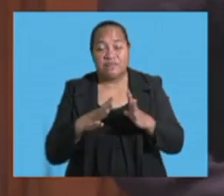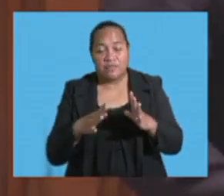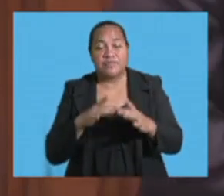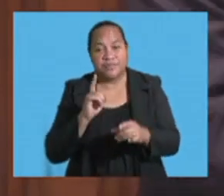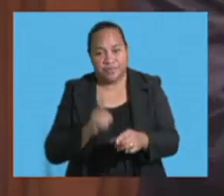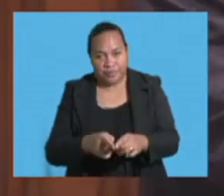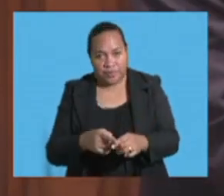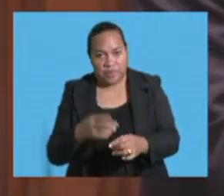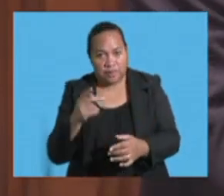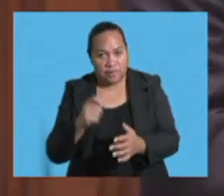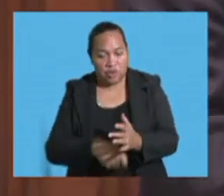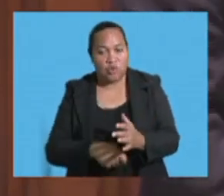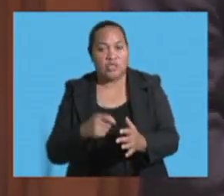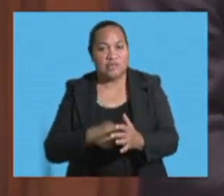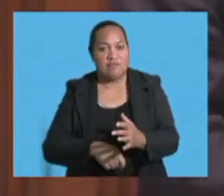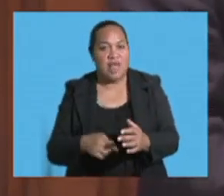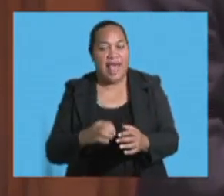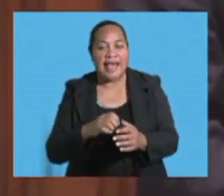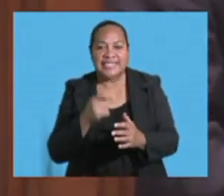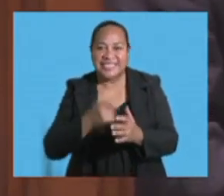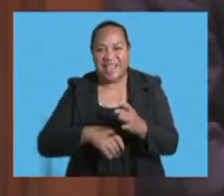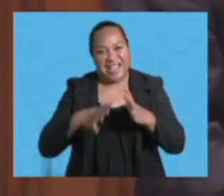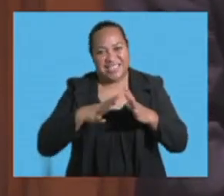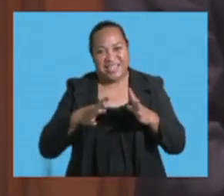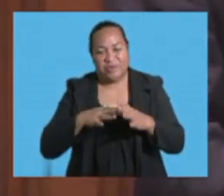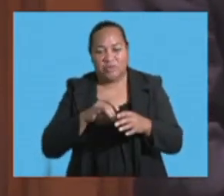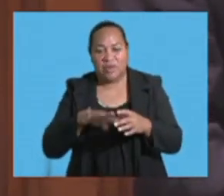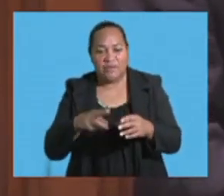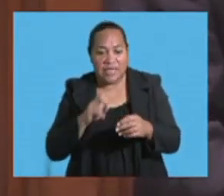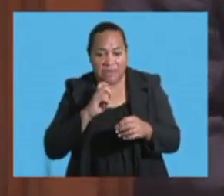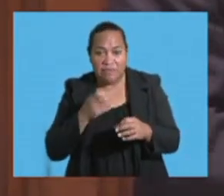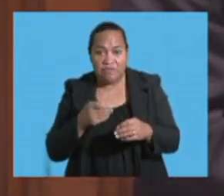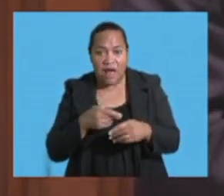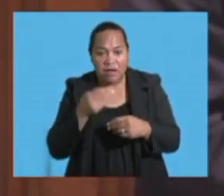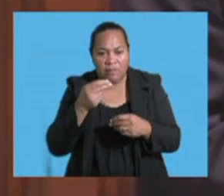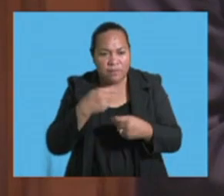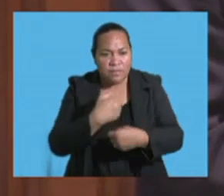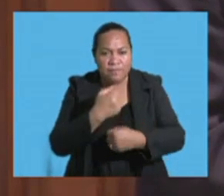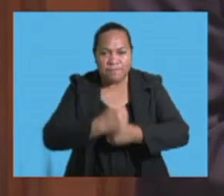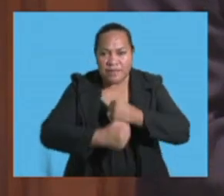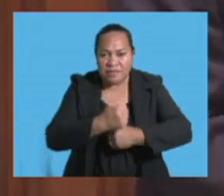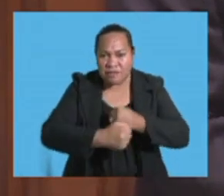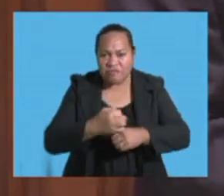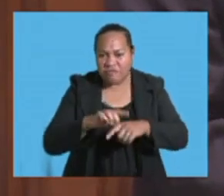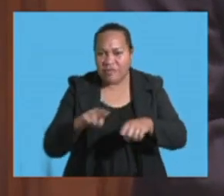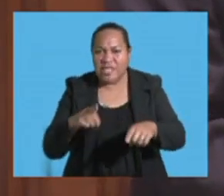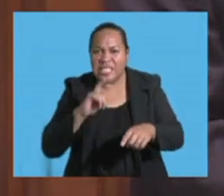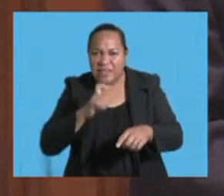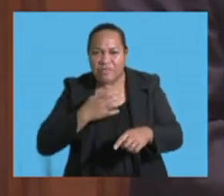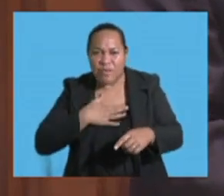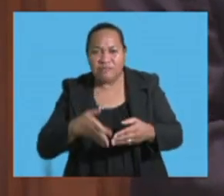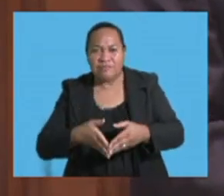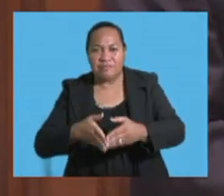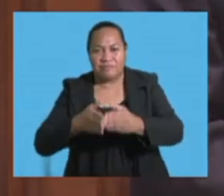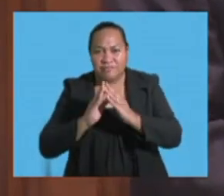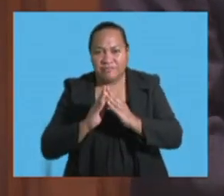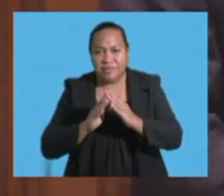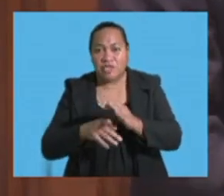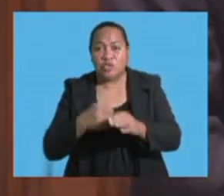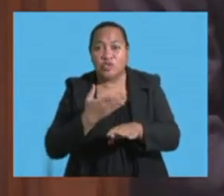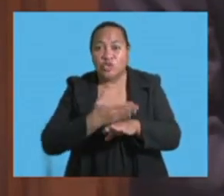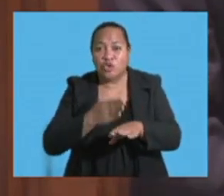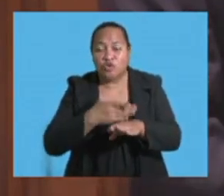There are duty exemptions available on the importation of plant, machinery, and equipment for initial establishment of